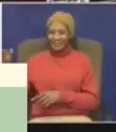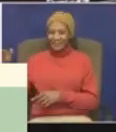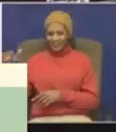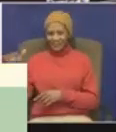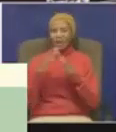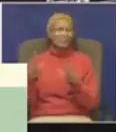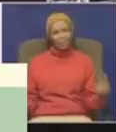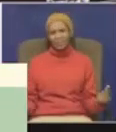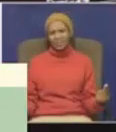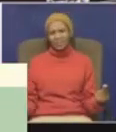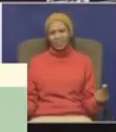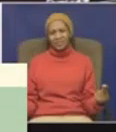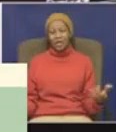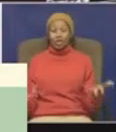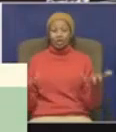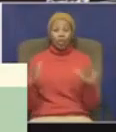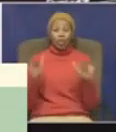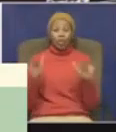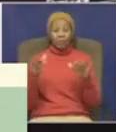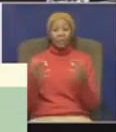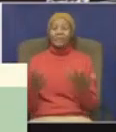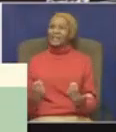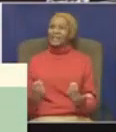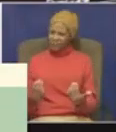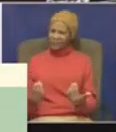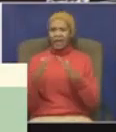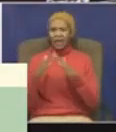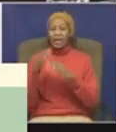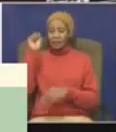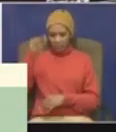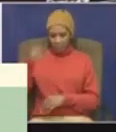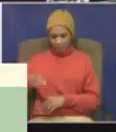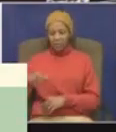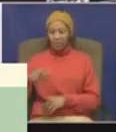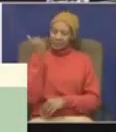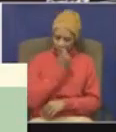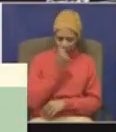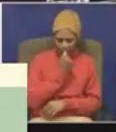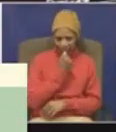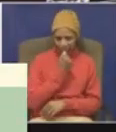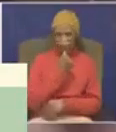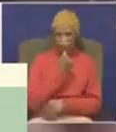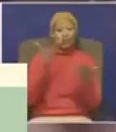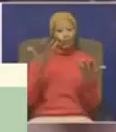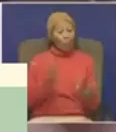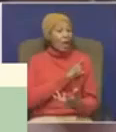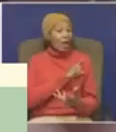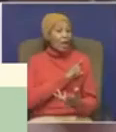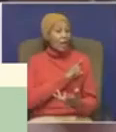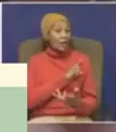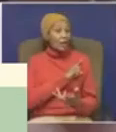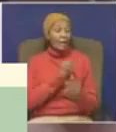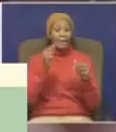to the extent that it created that impression, yes, I will say, I apologize for having made